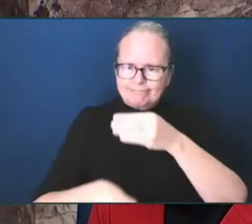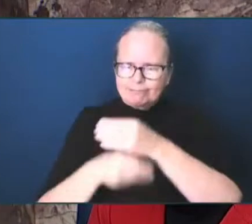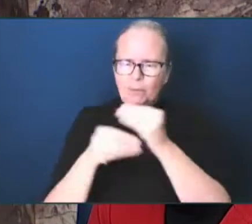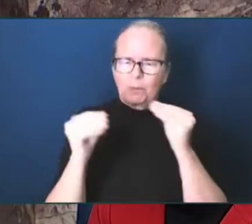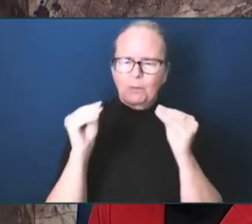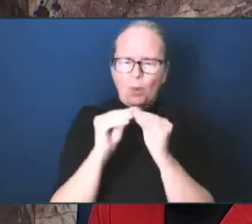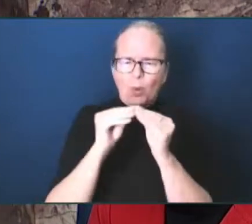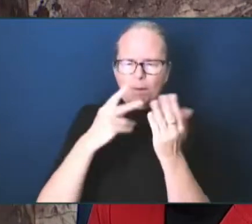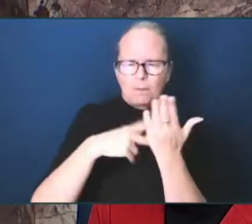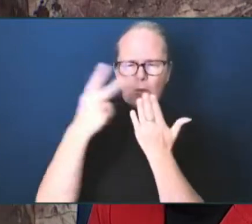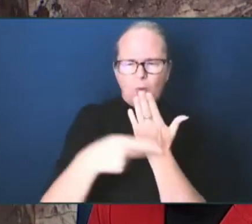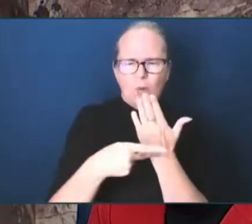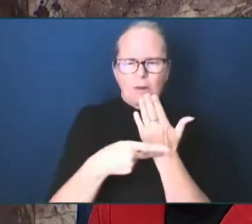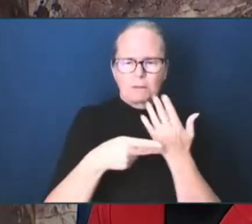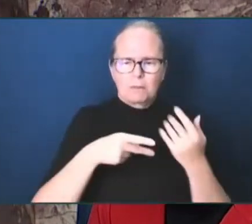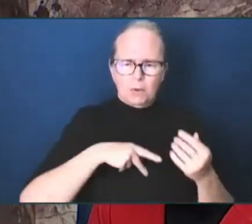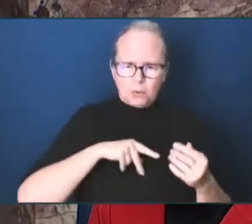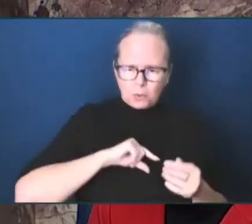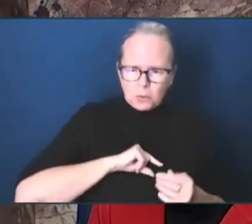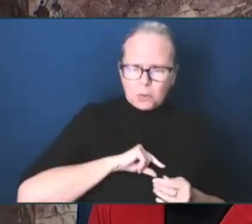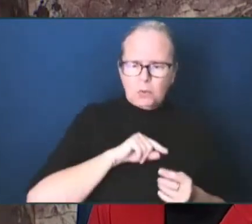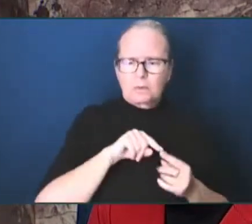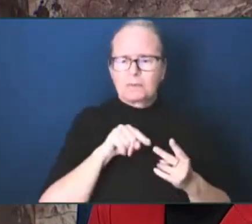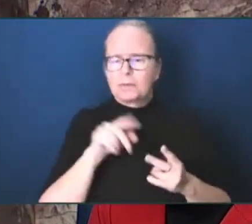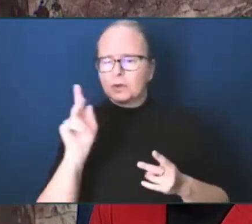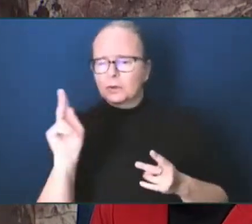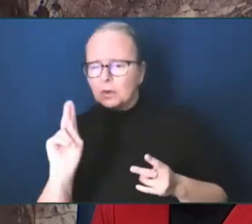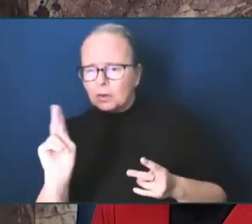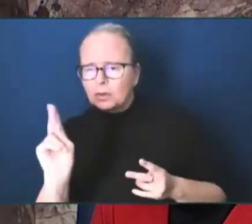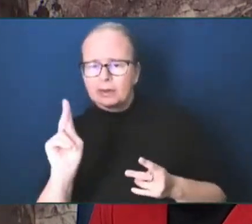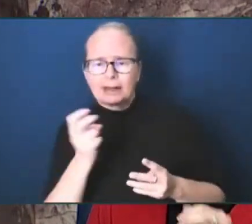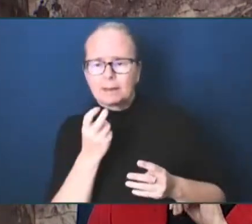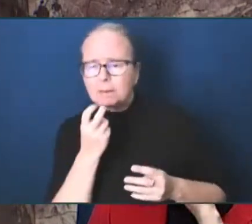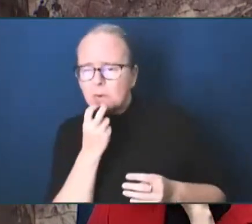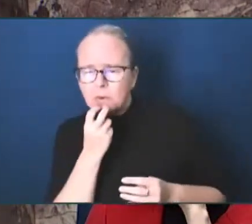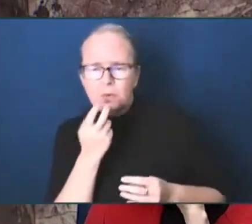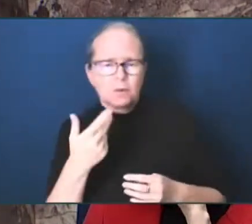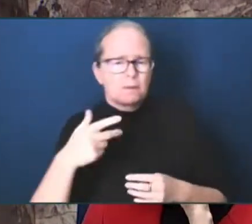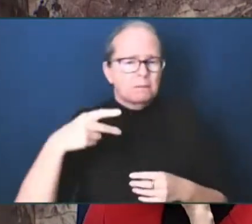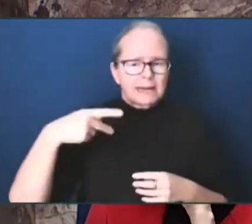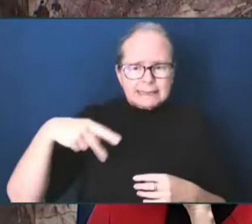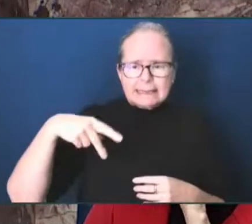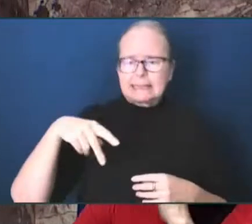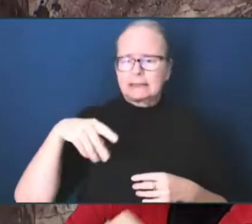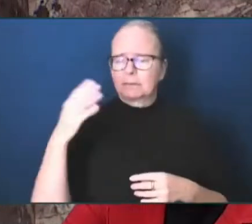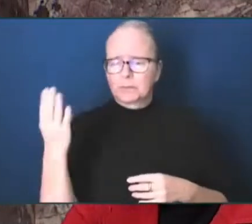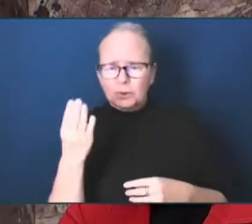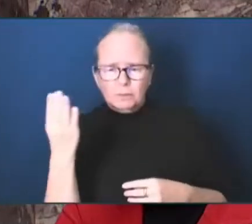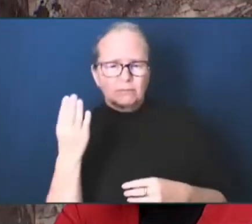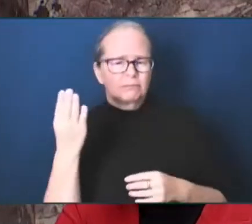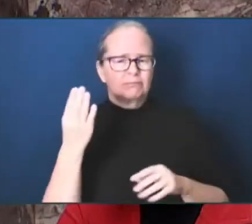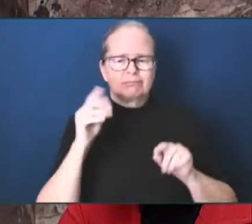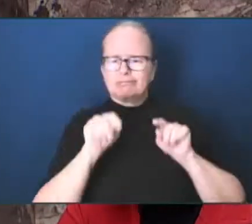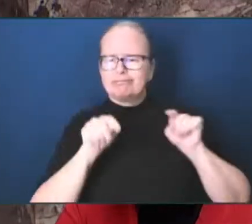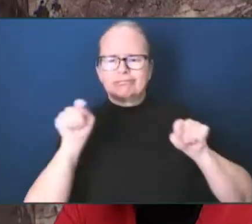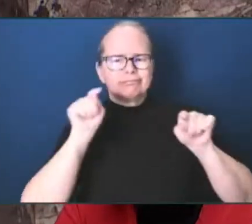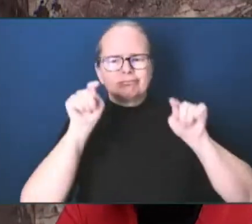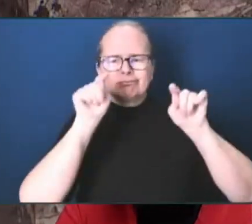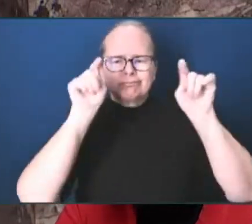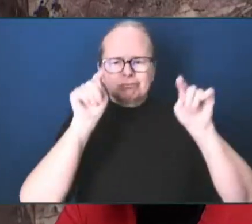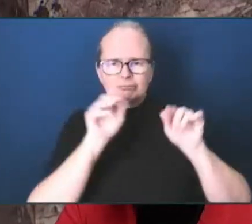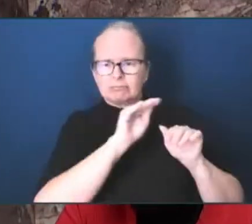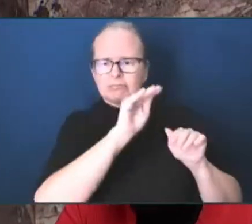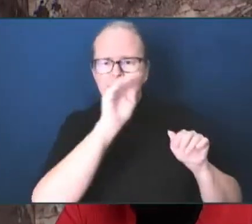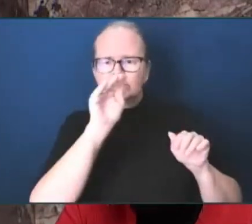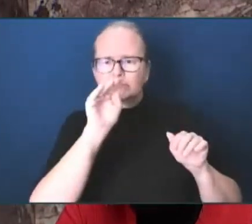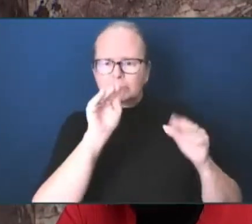Kamloops, Penticton, Burnaby, Coquitlam, all denied. Yesterday, the Minister of Mental Health and Addictions couldn't